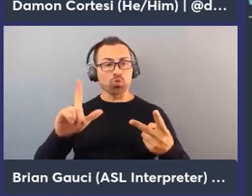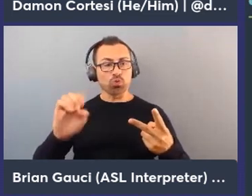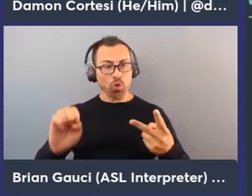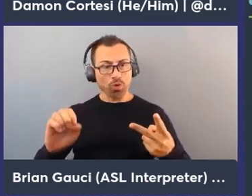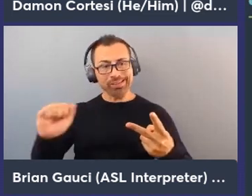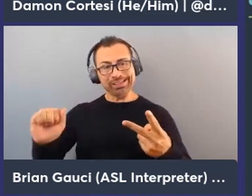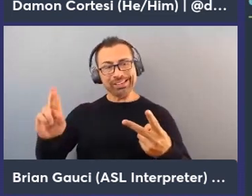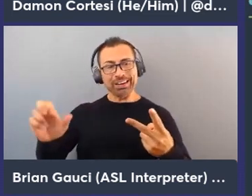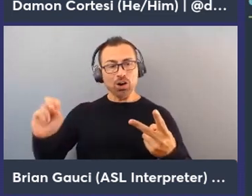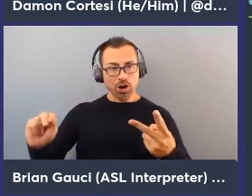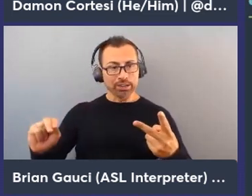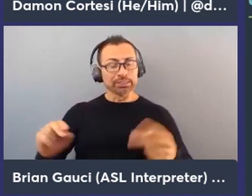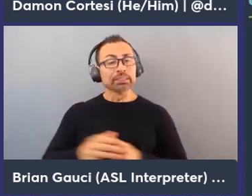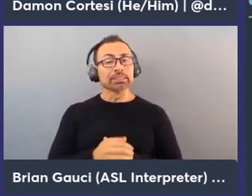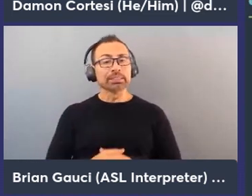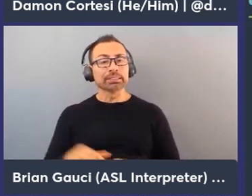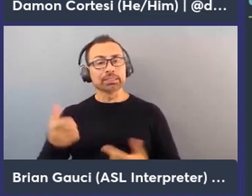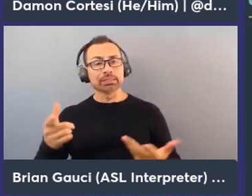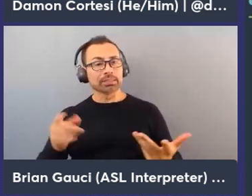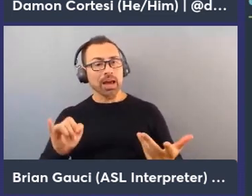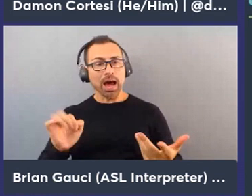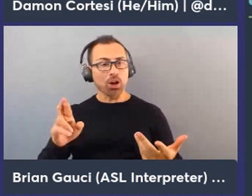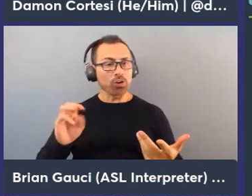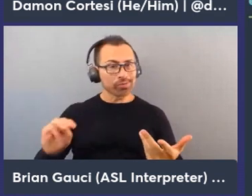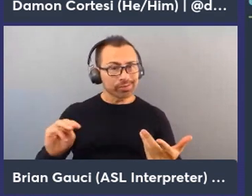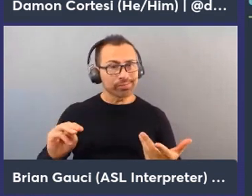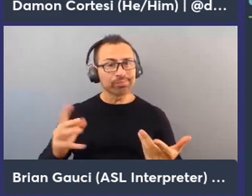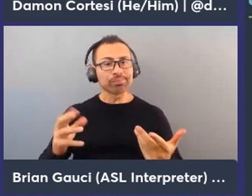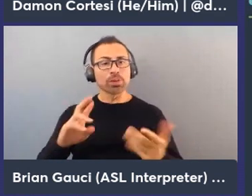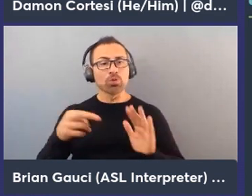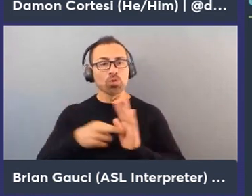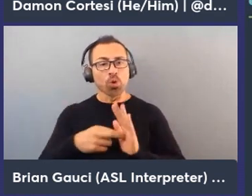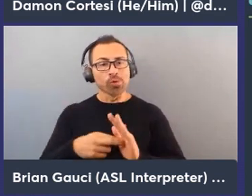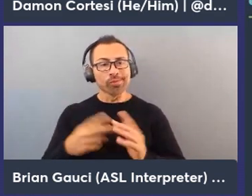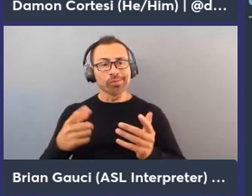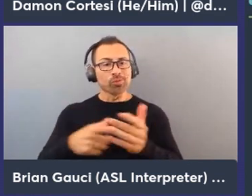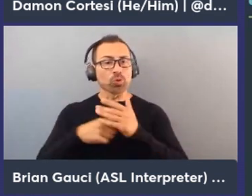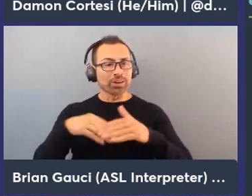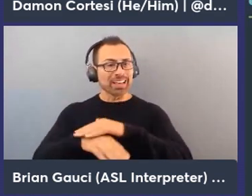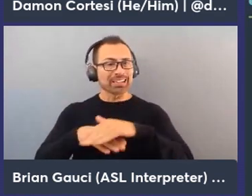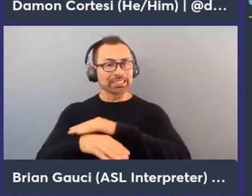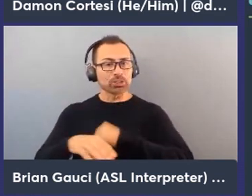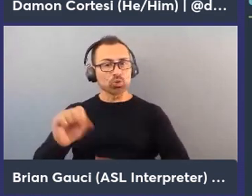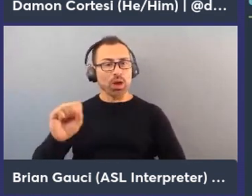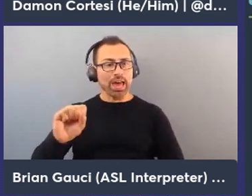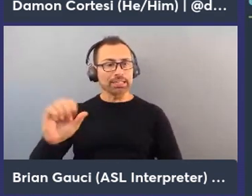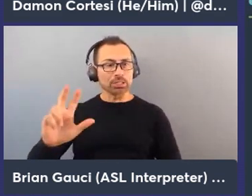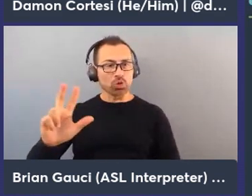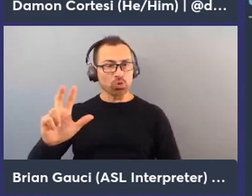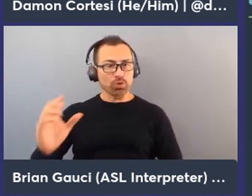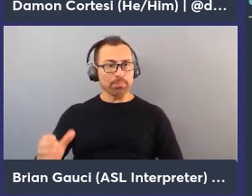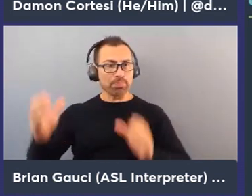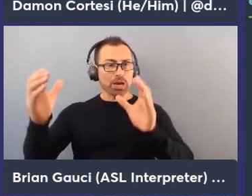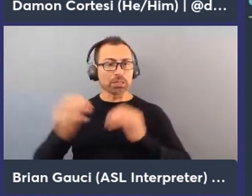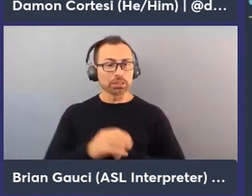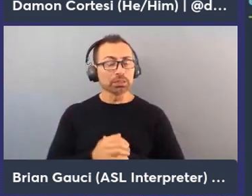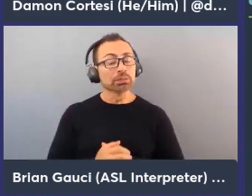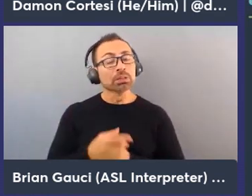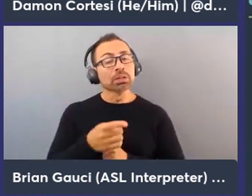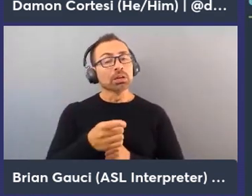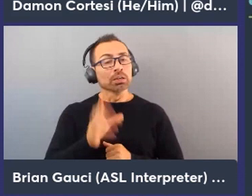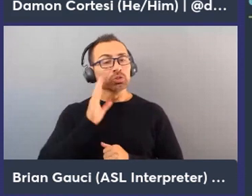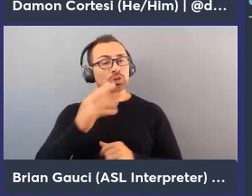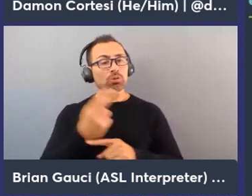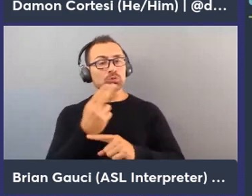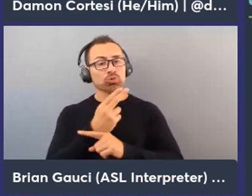the job, and it just needs access to S3 for this particular thing. I'm actually going to use some data from the registry of open